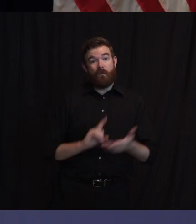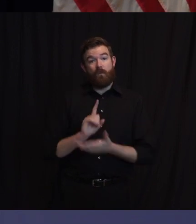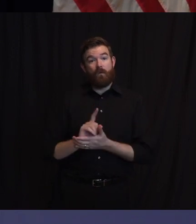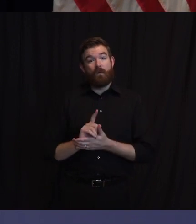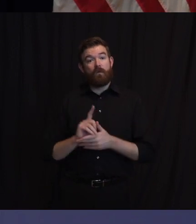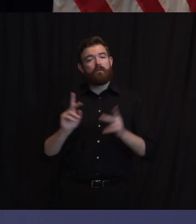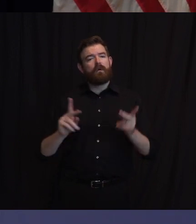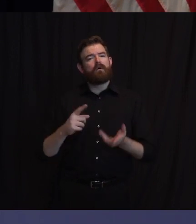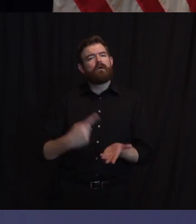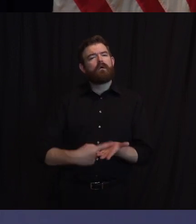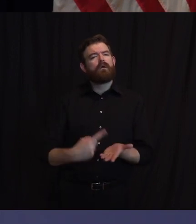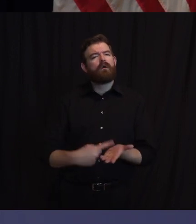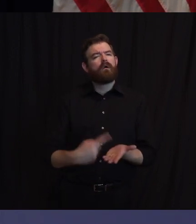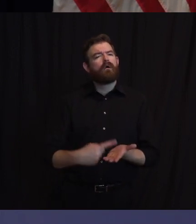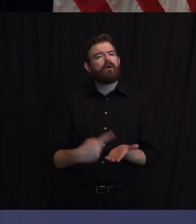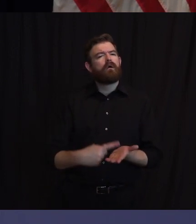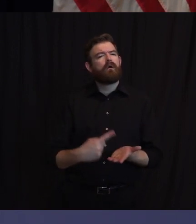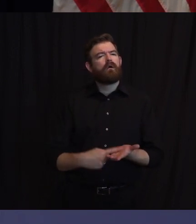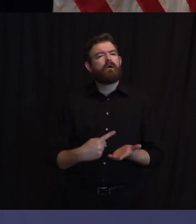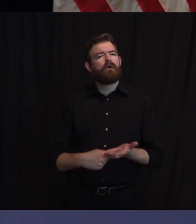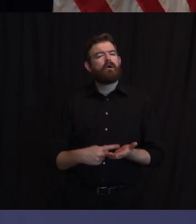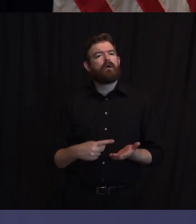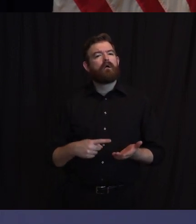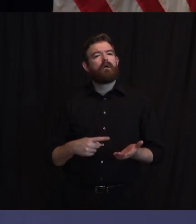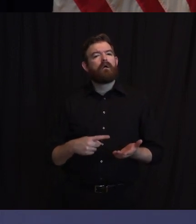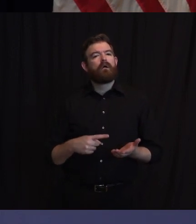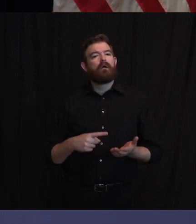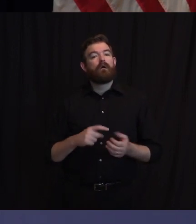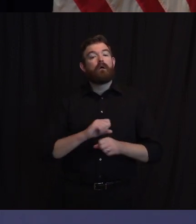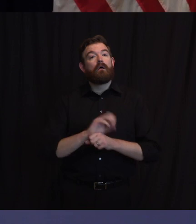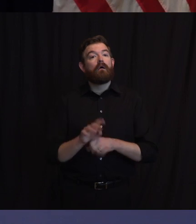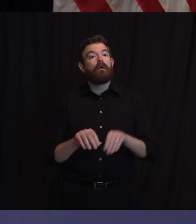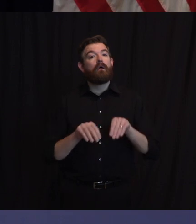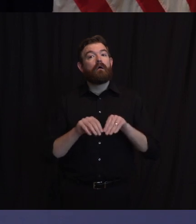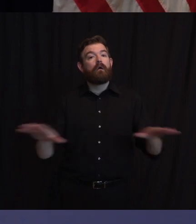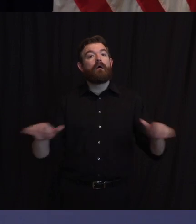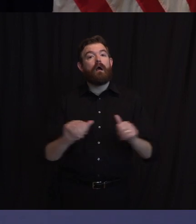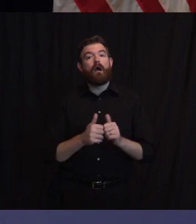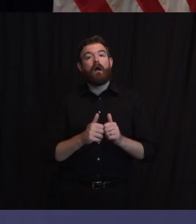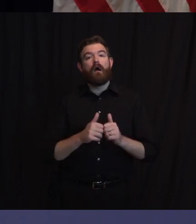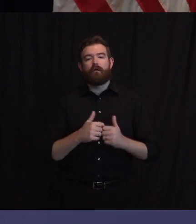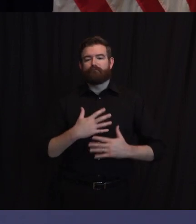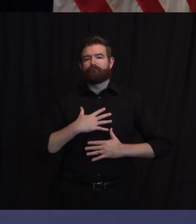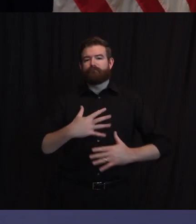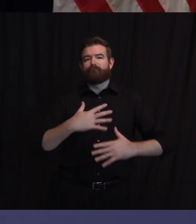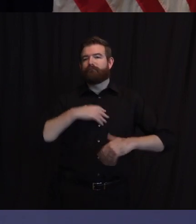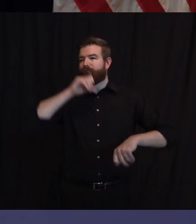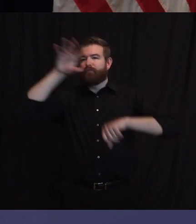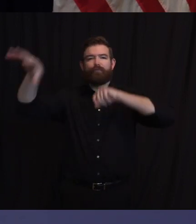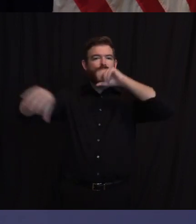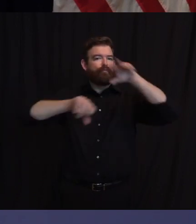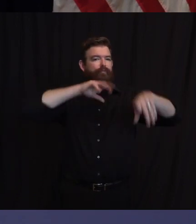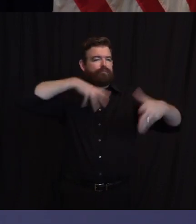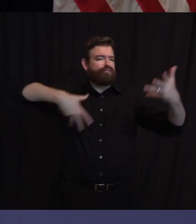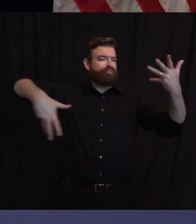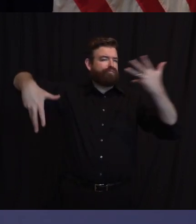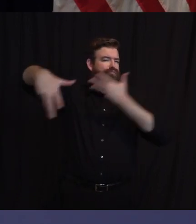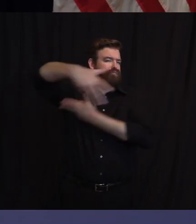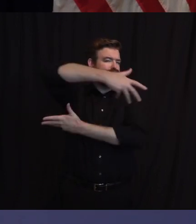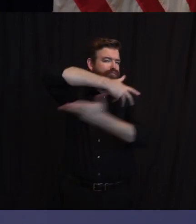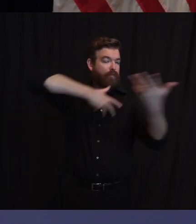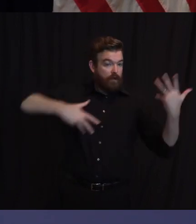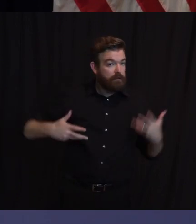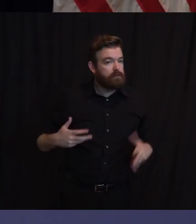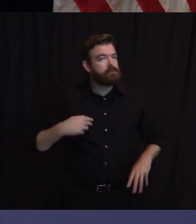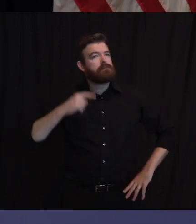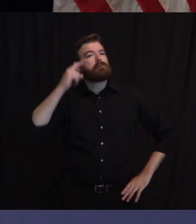of this virus and how it spreads. It's another reason that I'm becoming increasingly a disciple for the proper